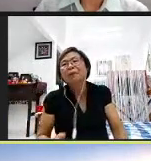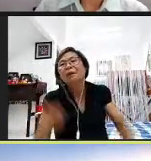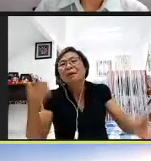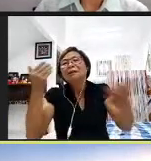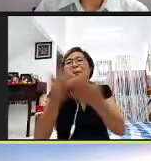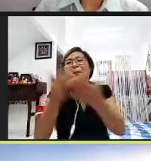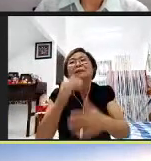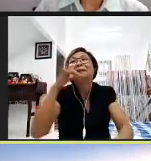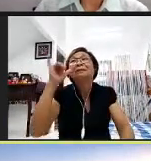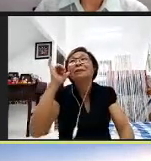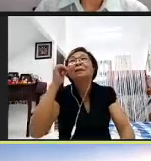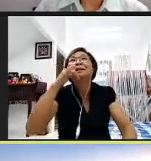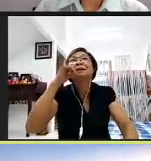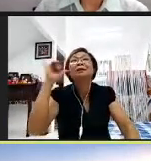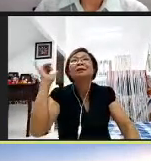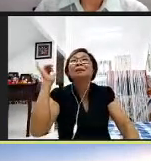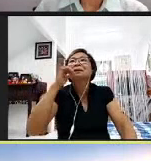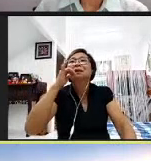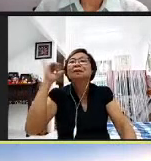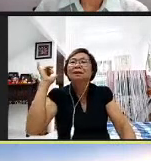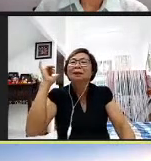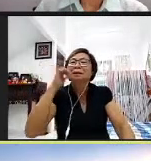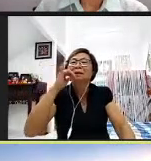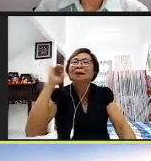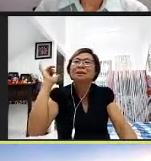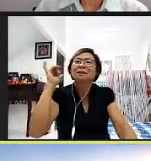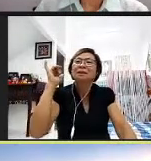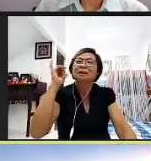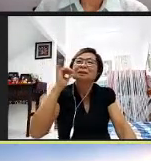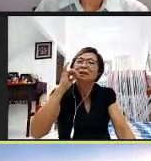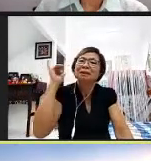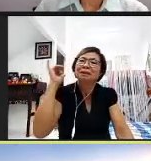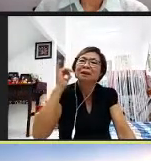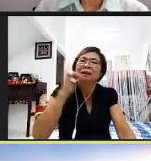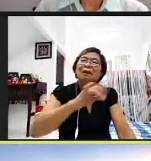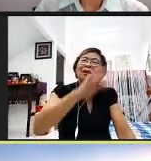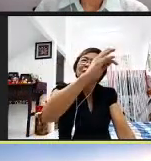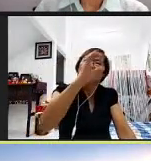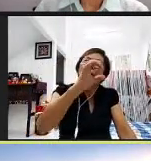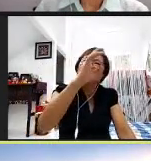to yesterday data, out of the